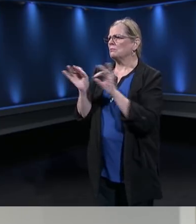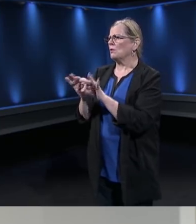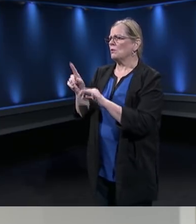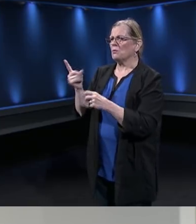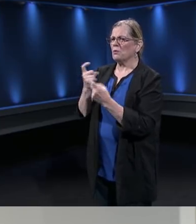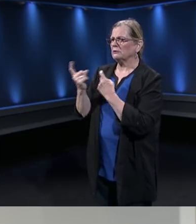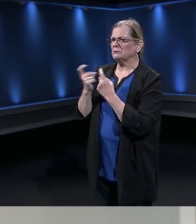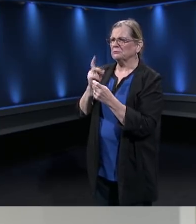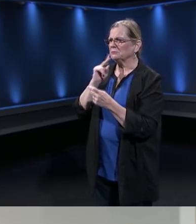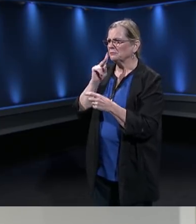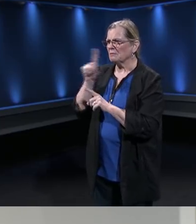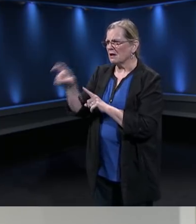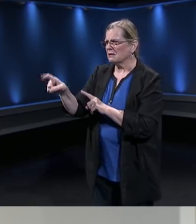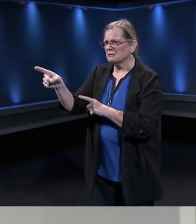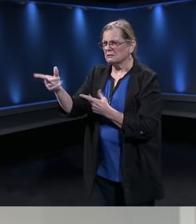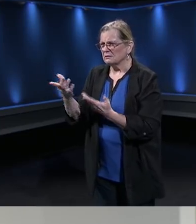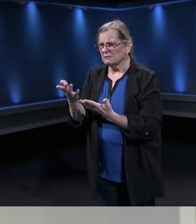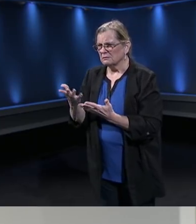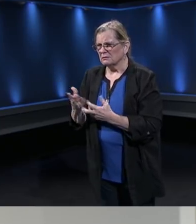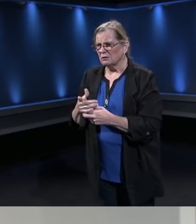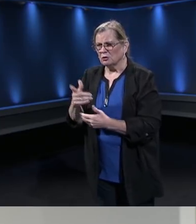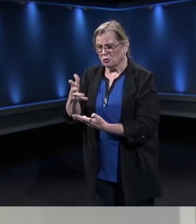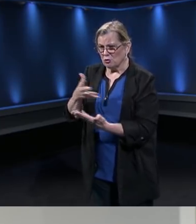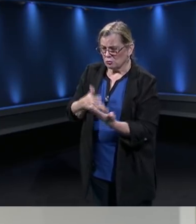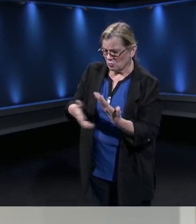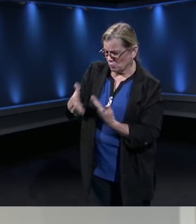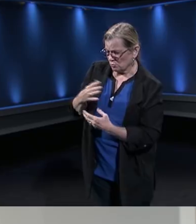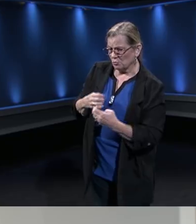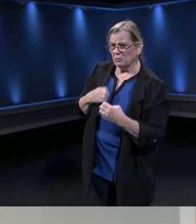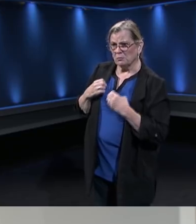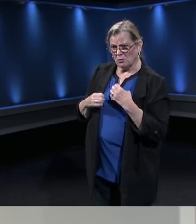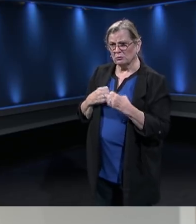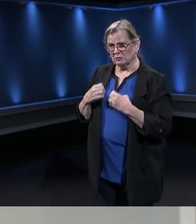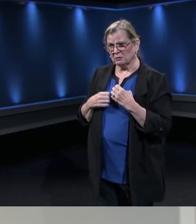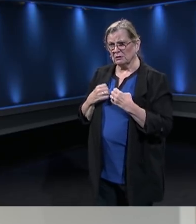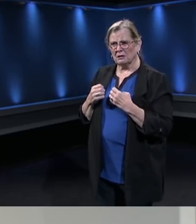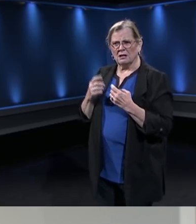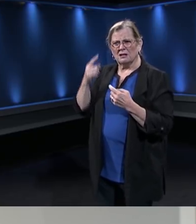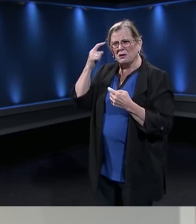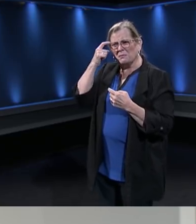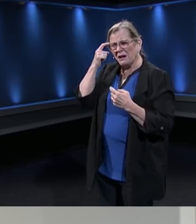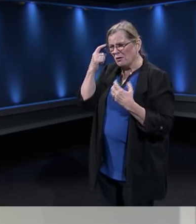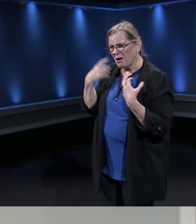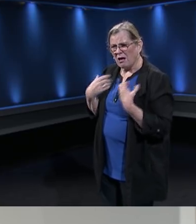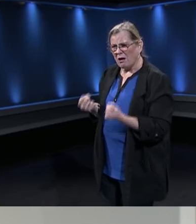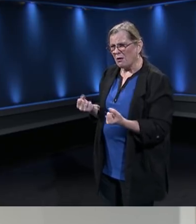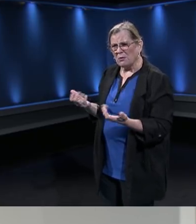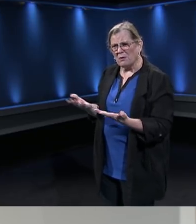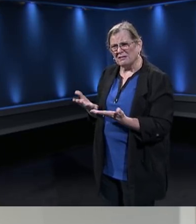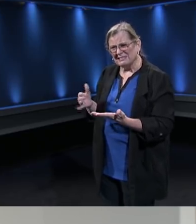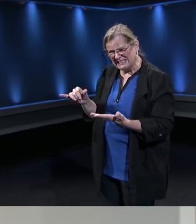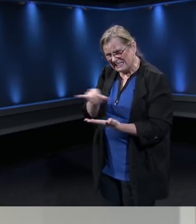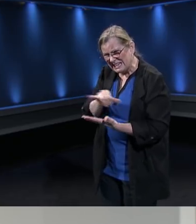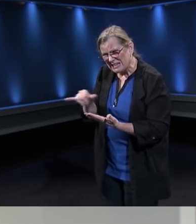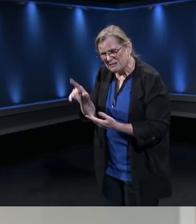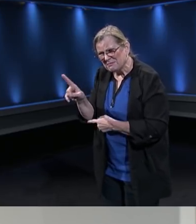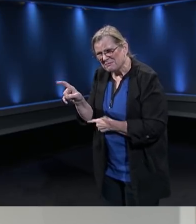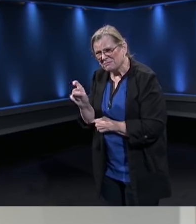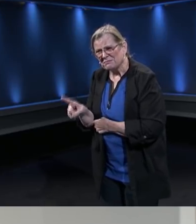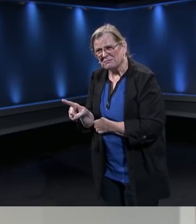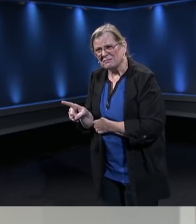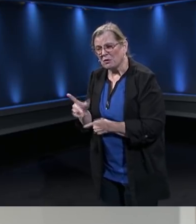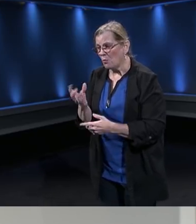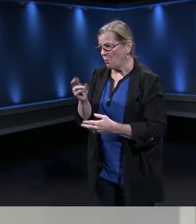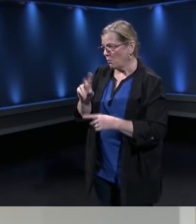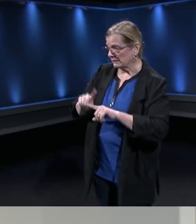the difference between social, emotional, and mental health? Are they one and the same when we talk about social emotional supports and